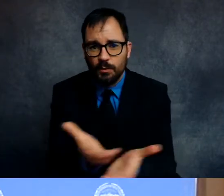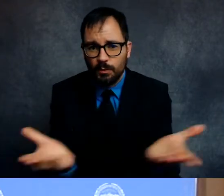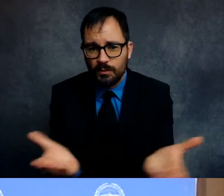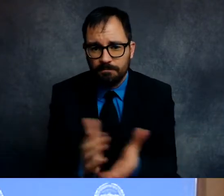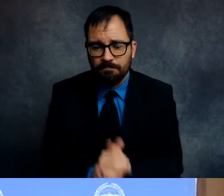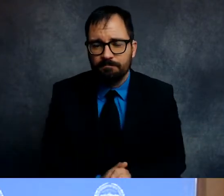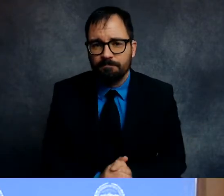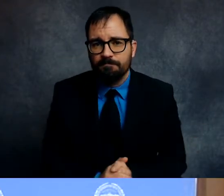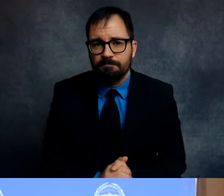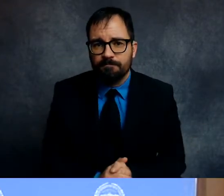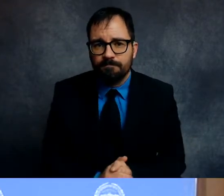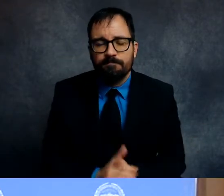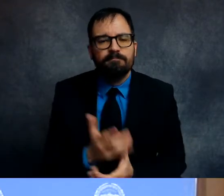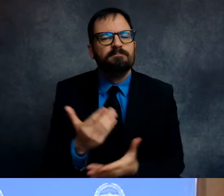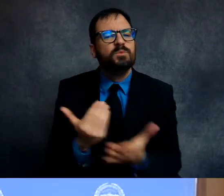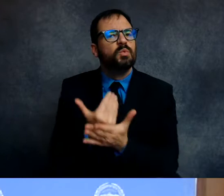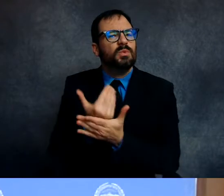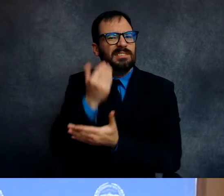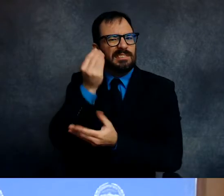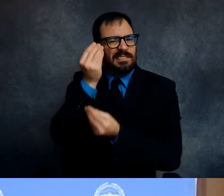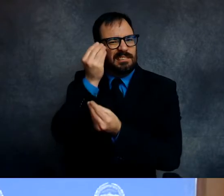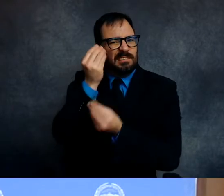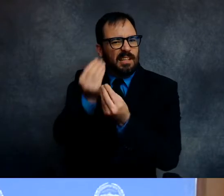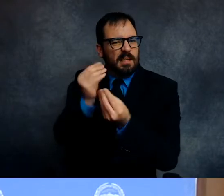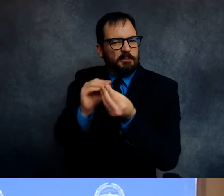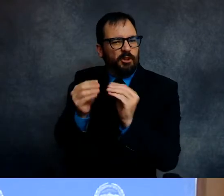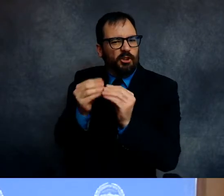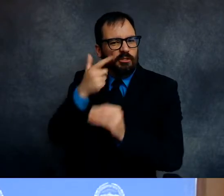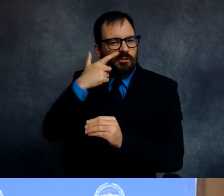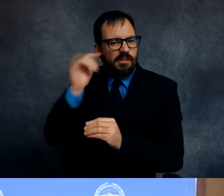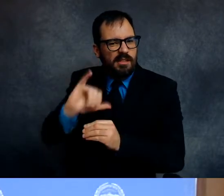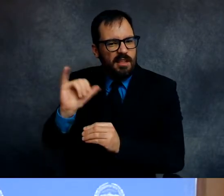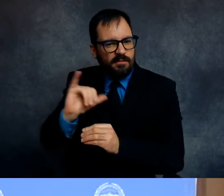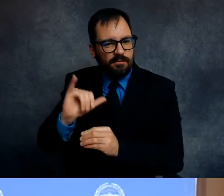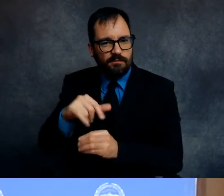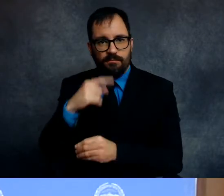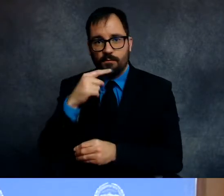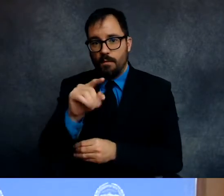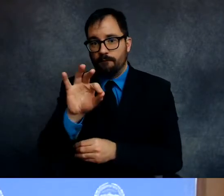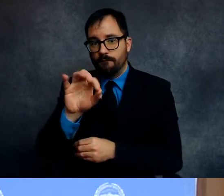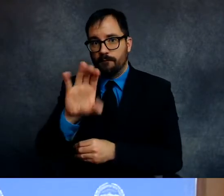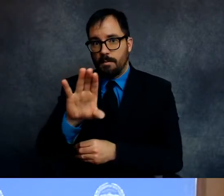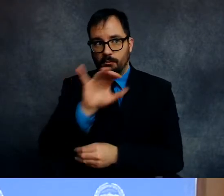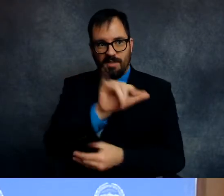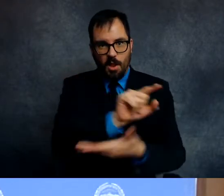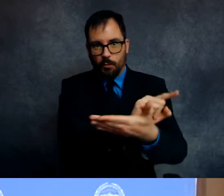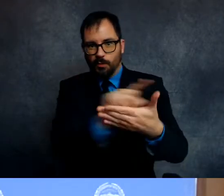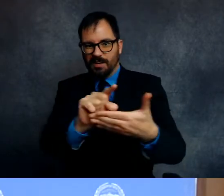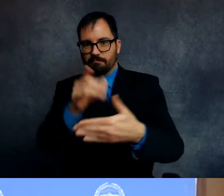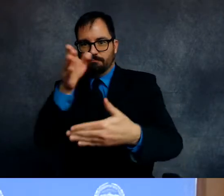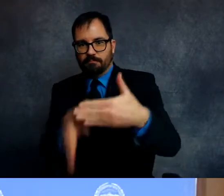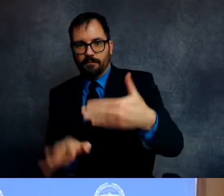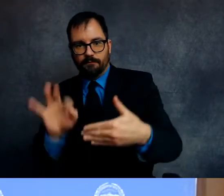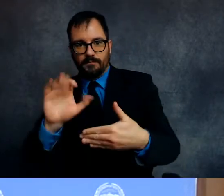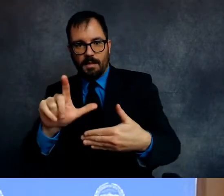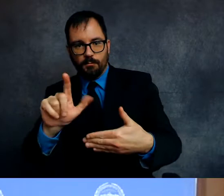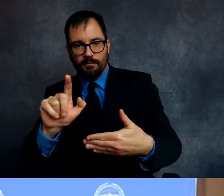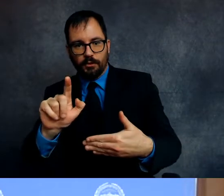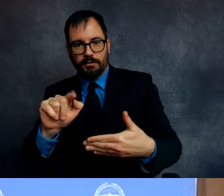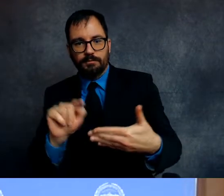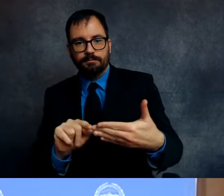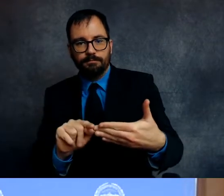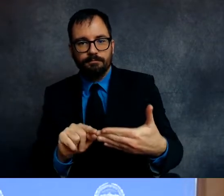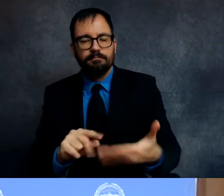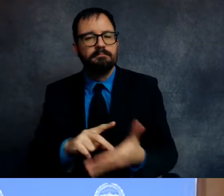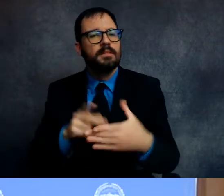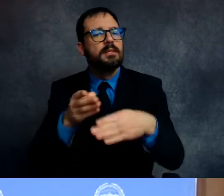suffering in hospital or at home. We want you to know we're thinking of you and praying for you. The latest complete data that we have for the week